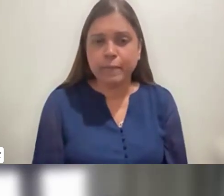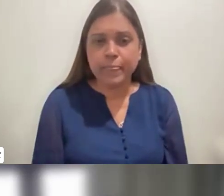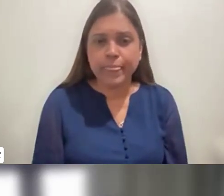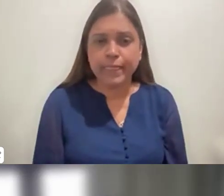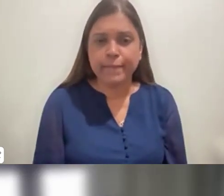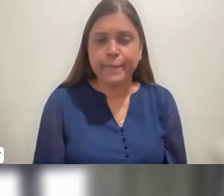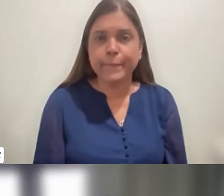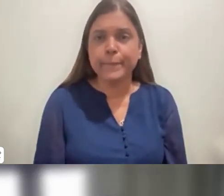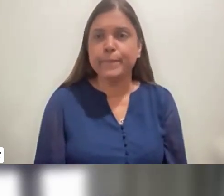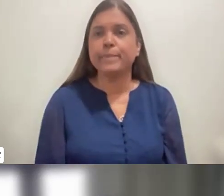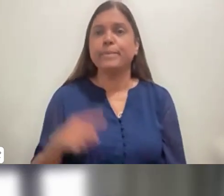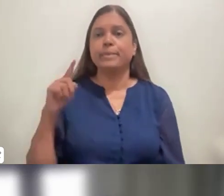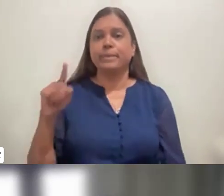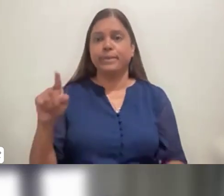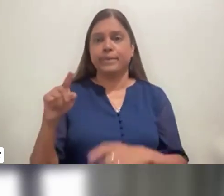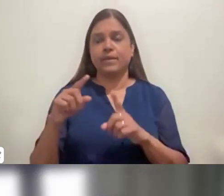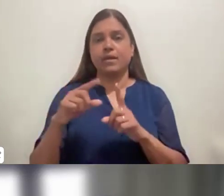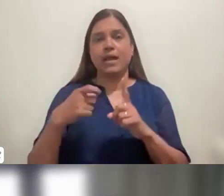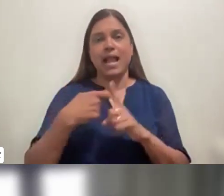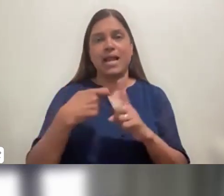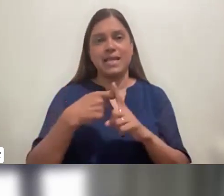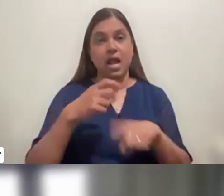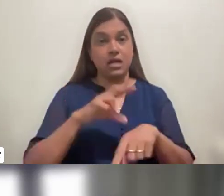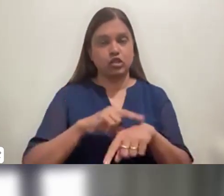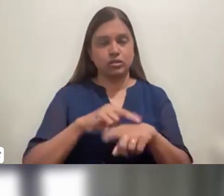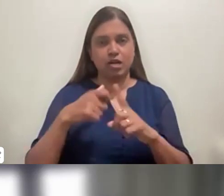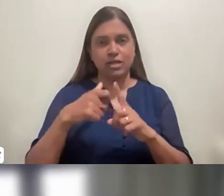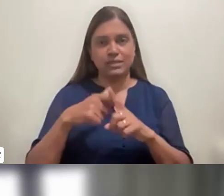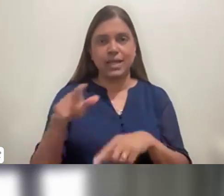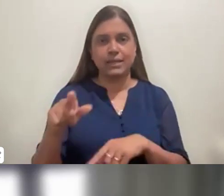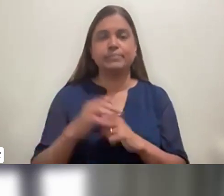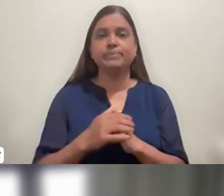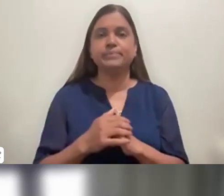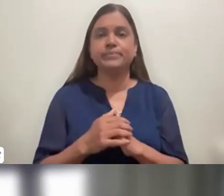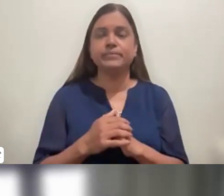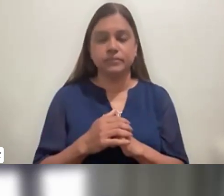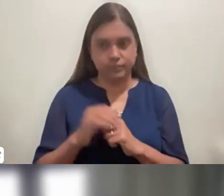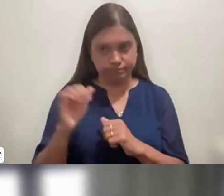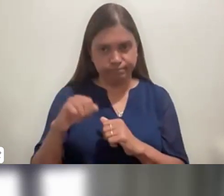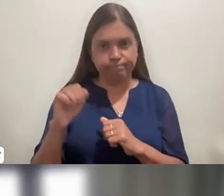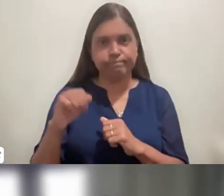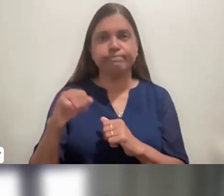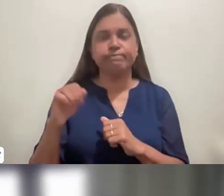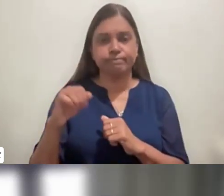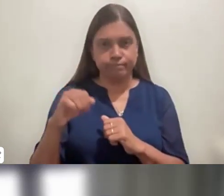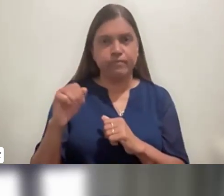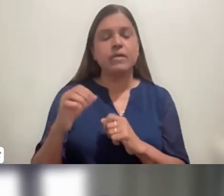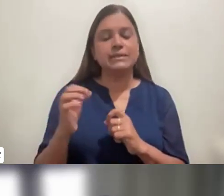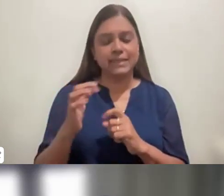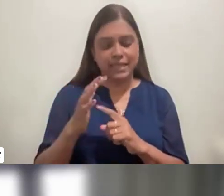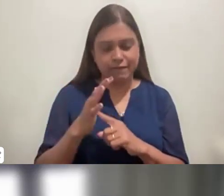Karatiana speaking. Yes, we do know that there's going to be significant risks to the